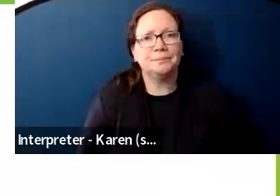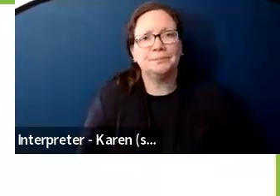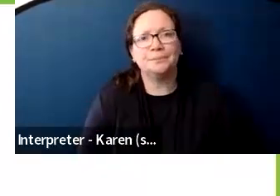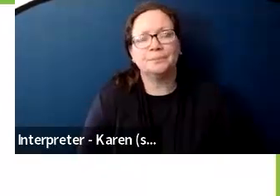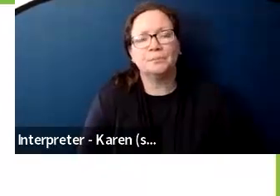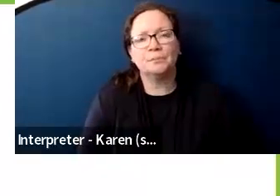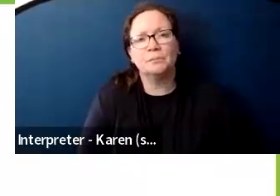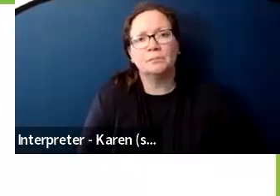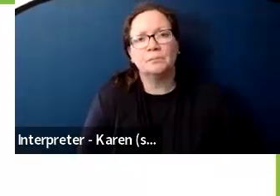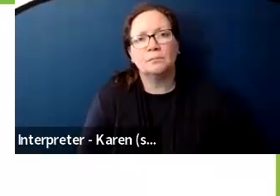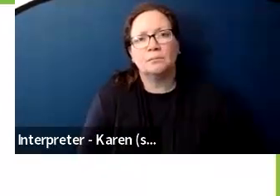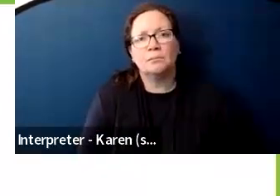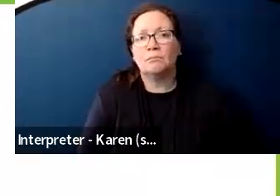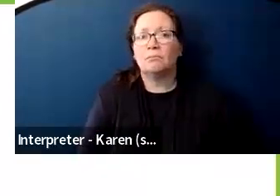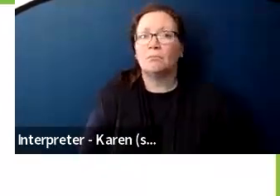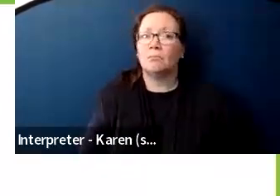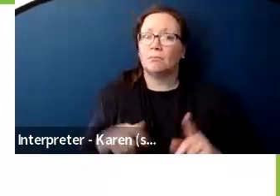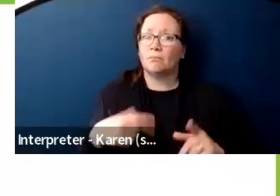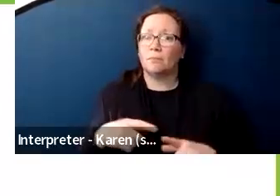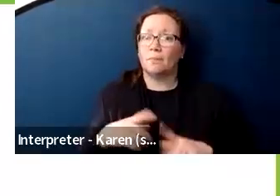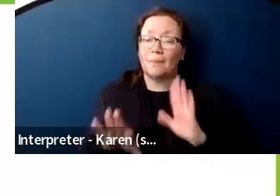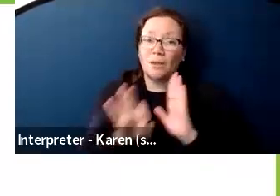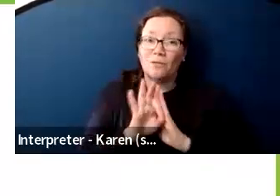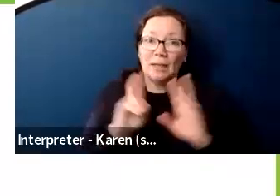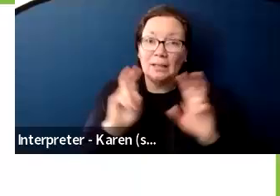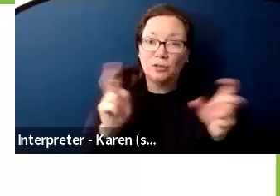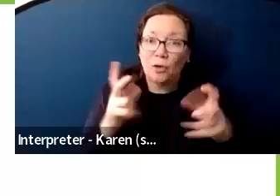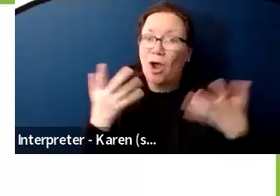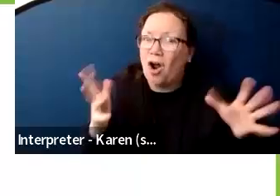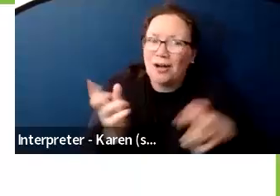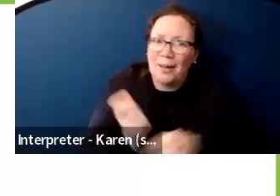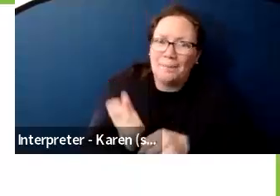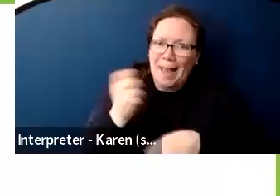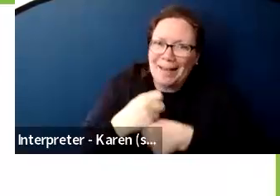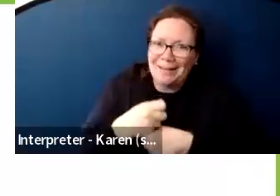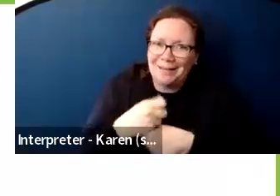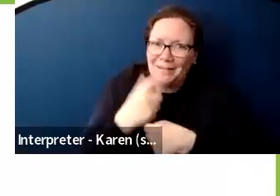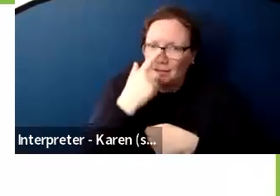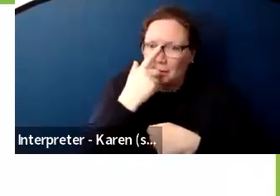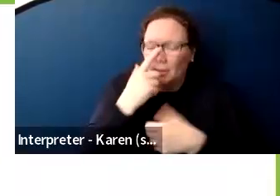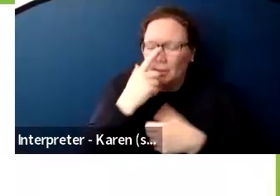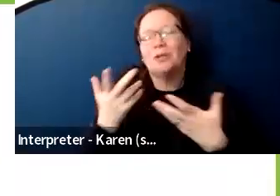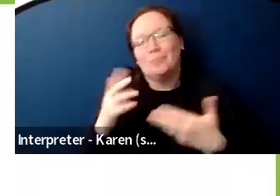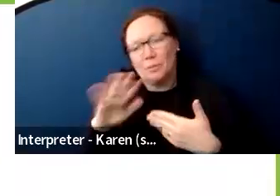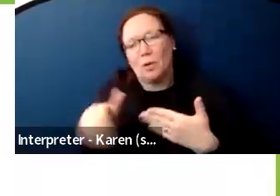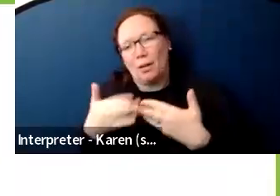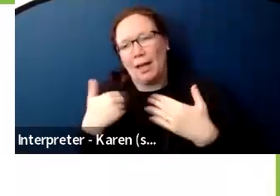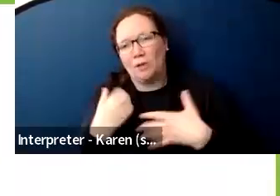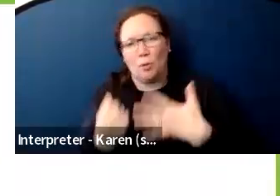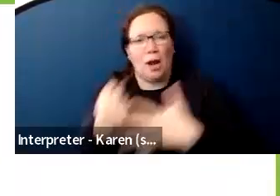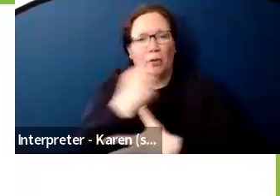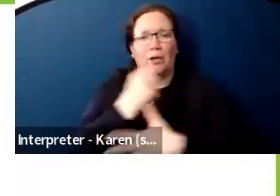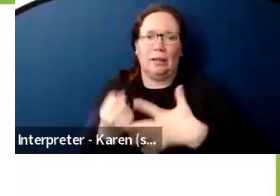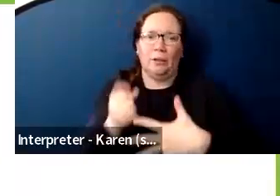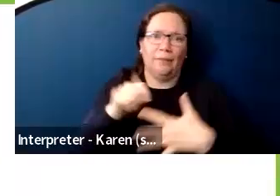And then, you're finding issues, right, on already created content. You all have your prioritizations of fixing